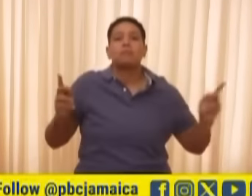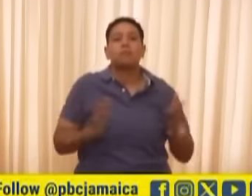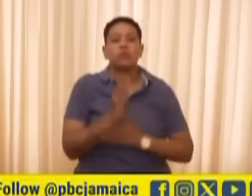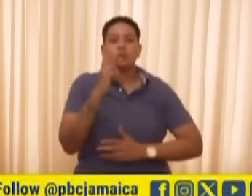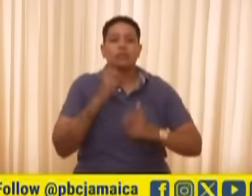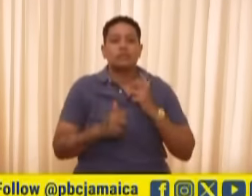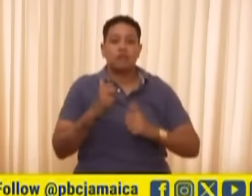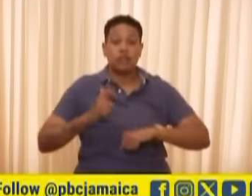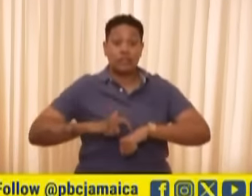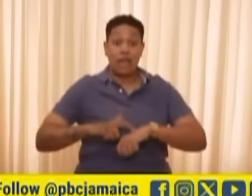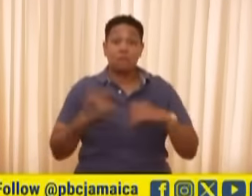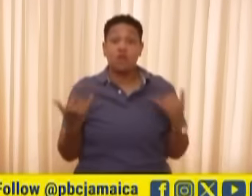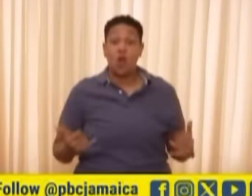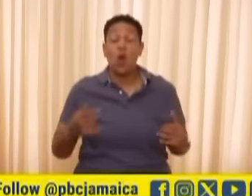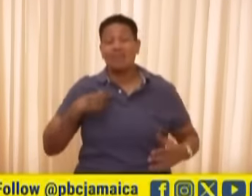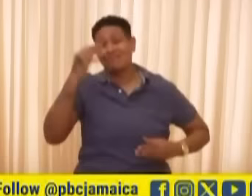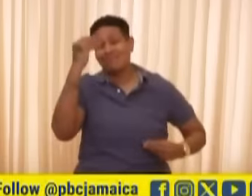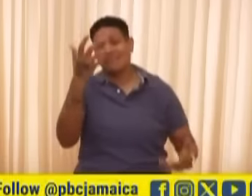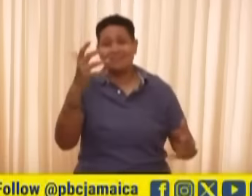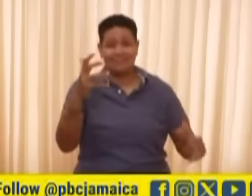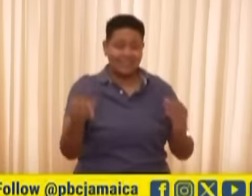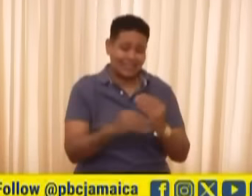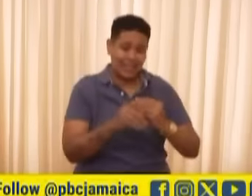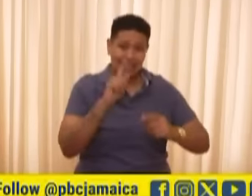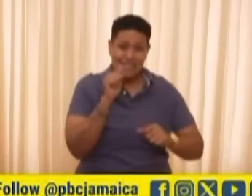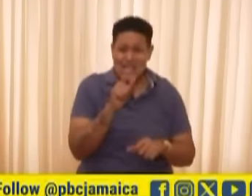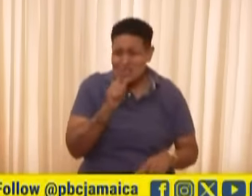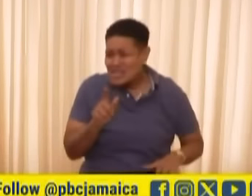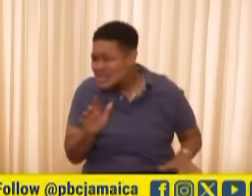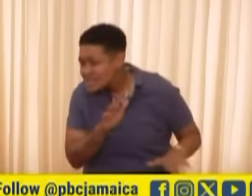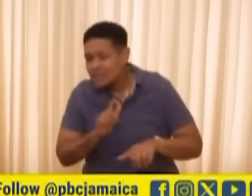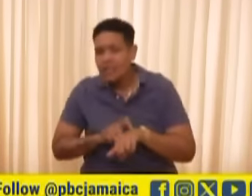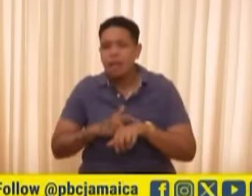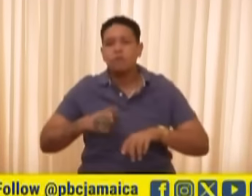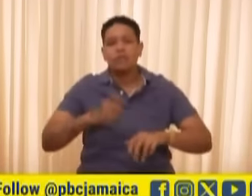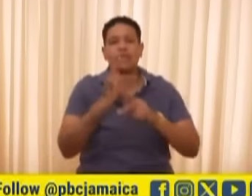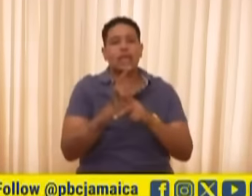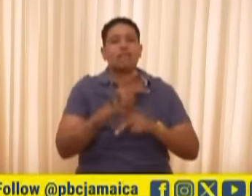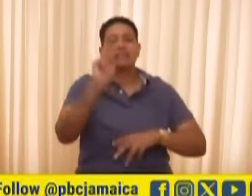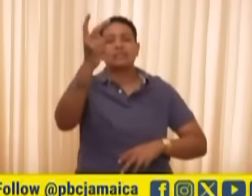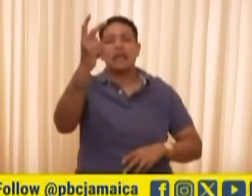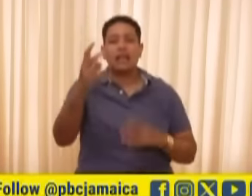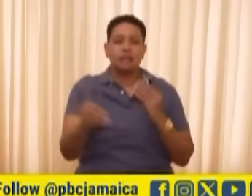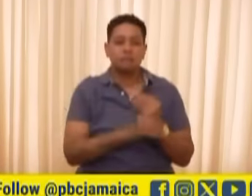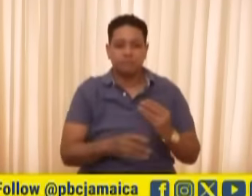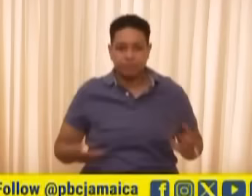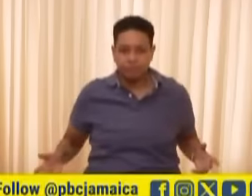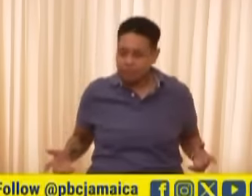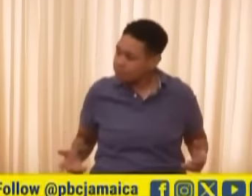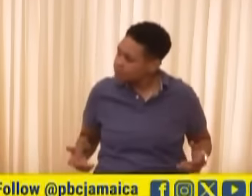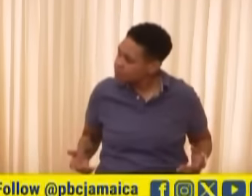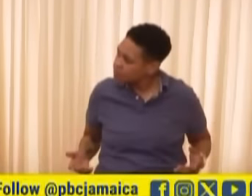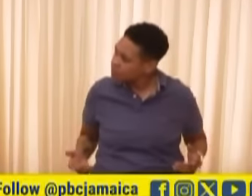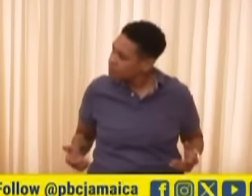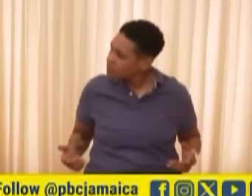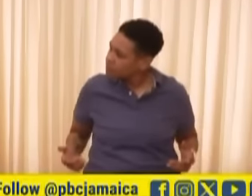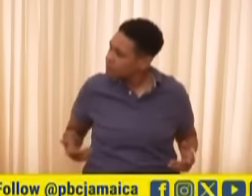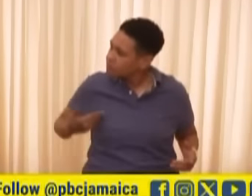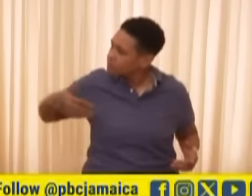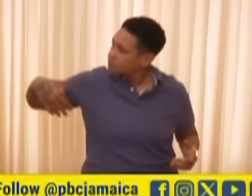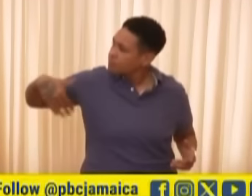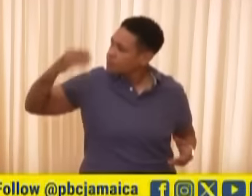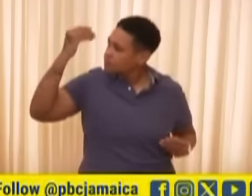very difficult times now, as I've said earlier, uncertain times, and we need to be cautious of that. Secondly, I did